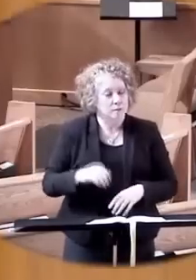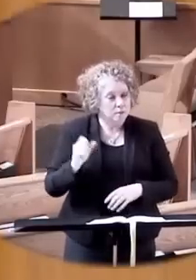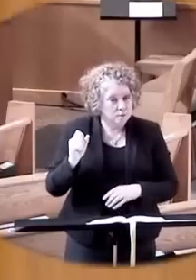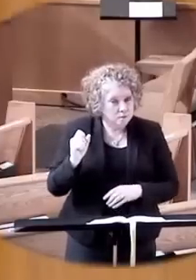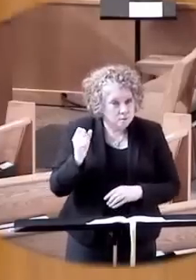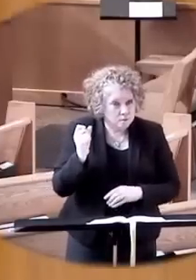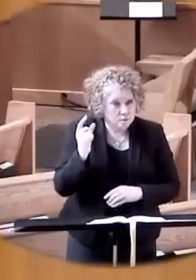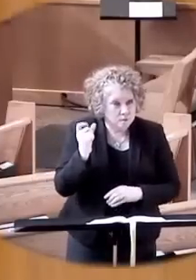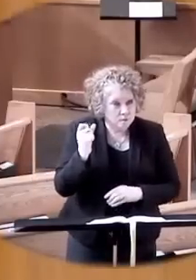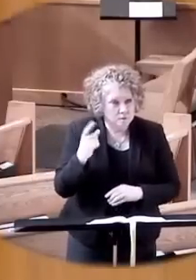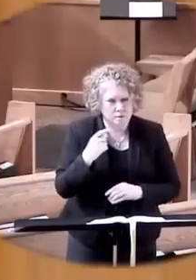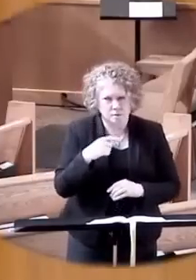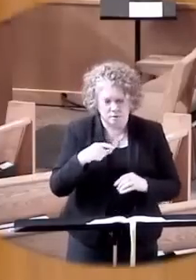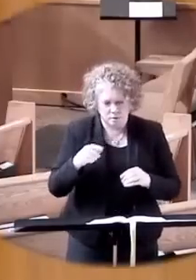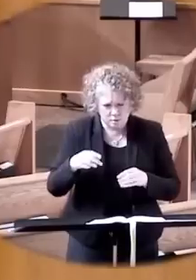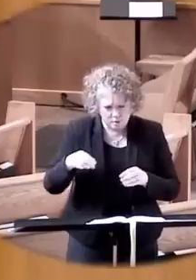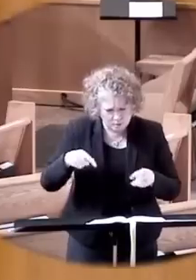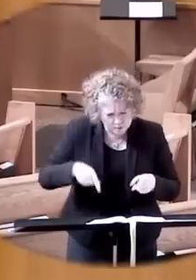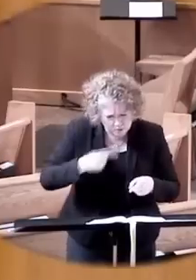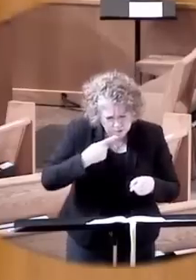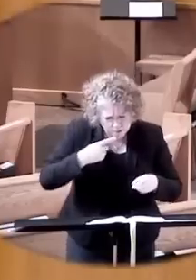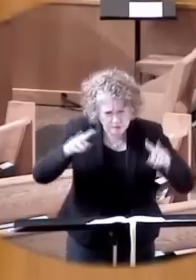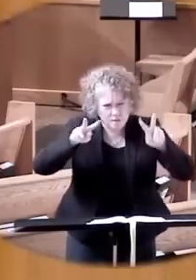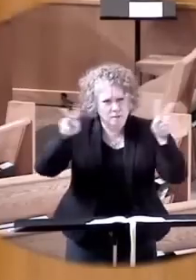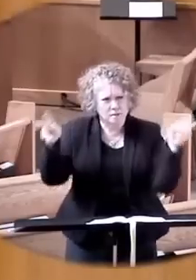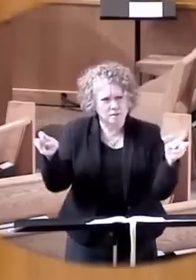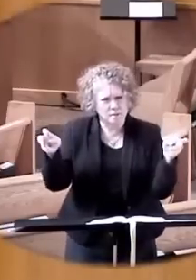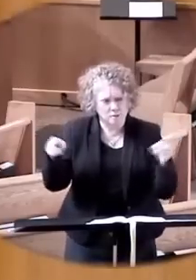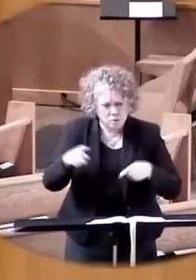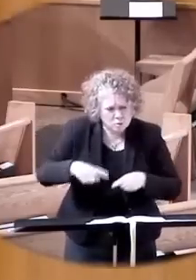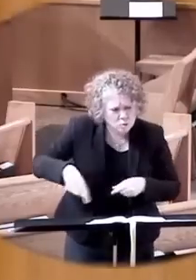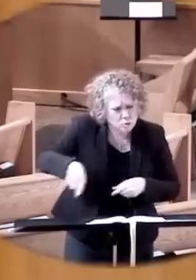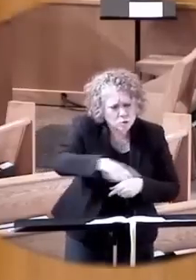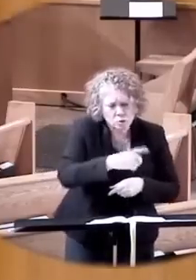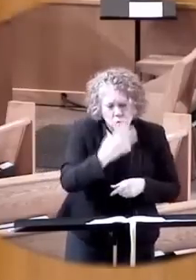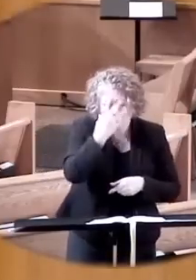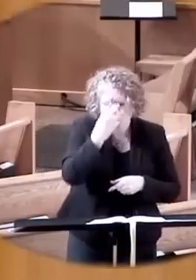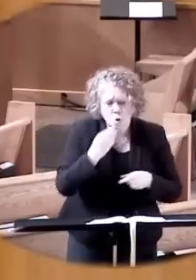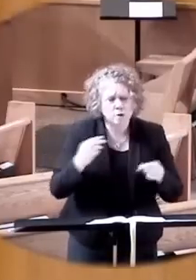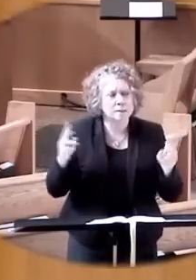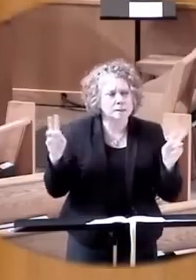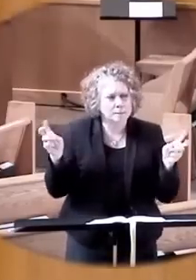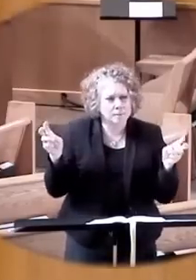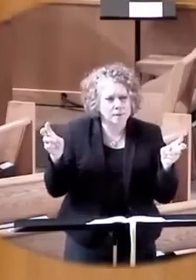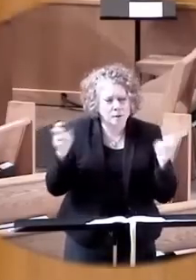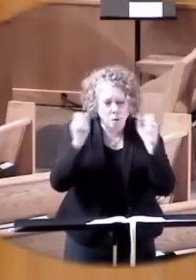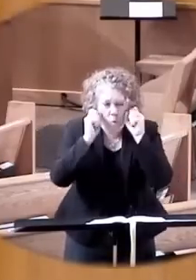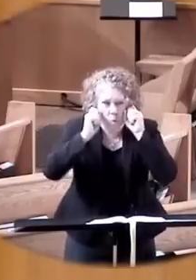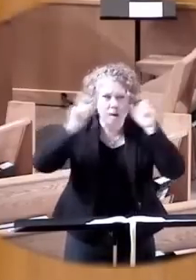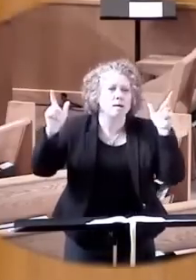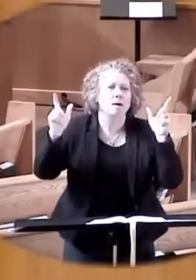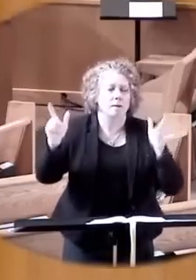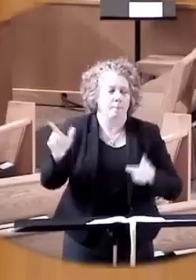"Awake, O sleeper, and arise from the dead, and Christ will give you light."